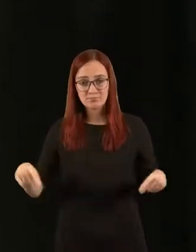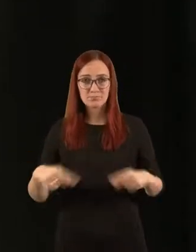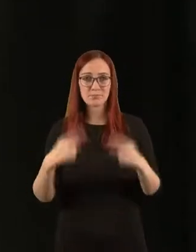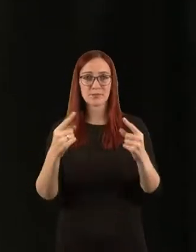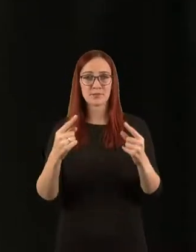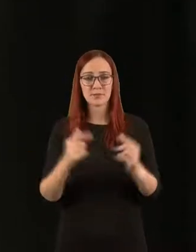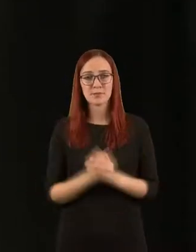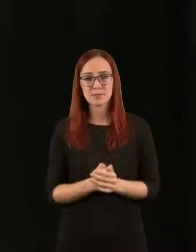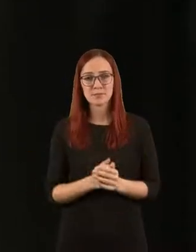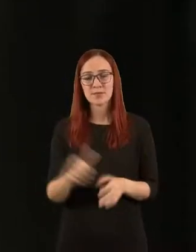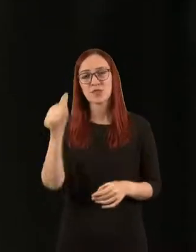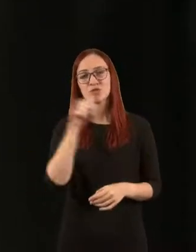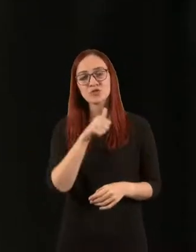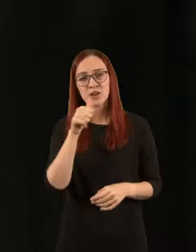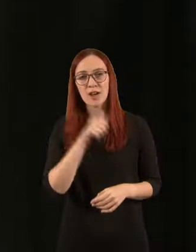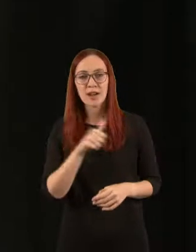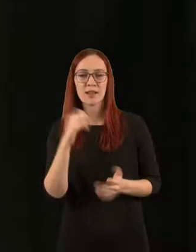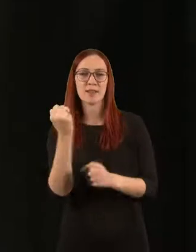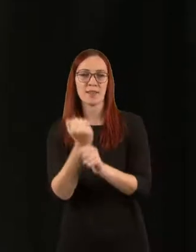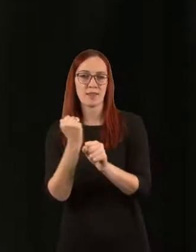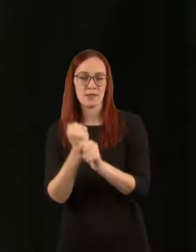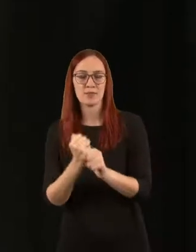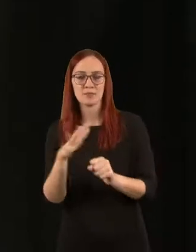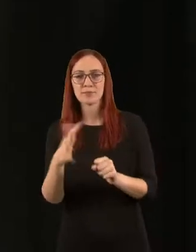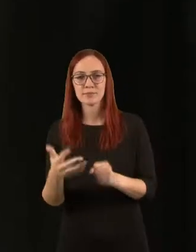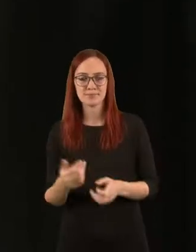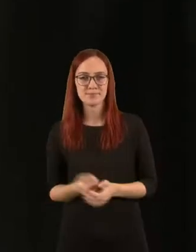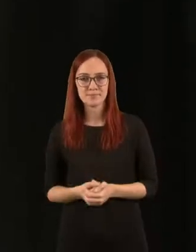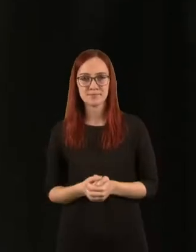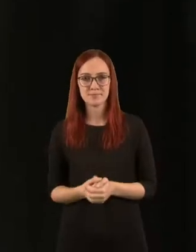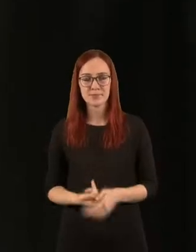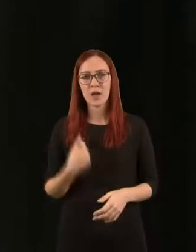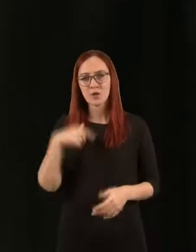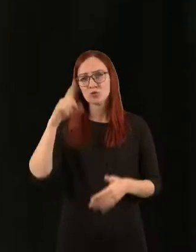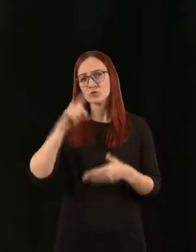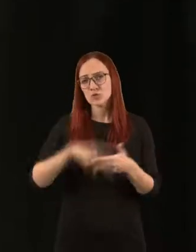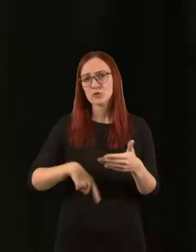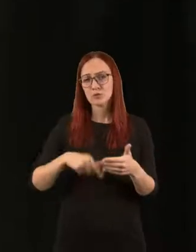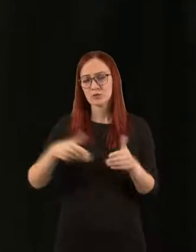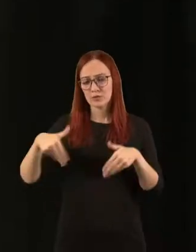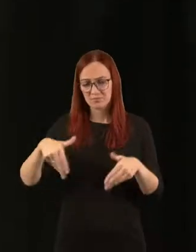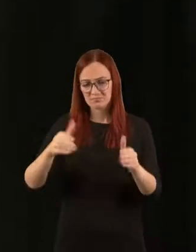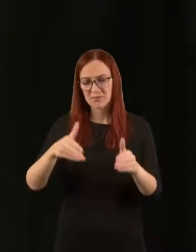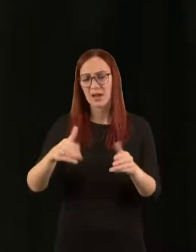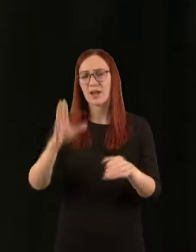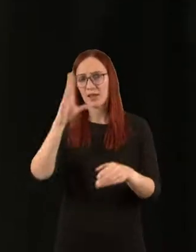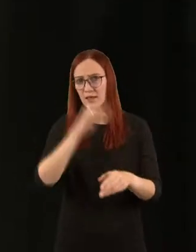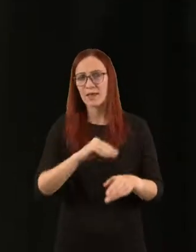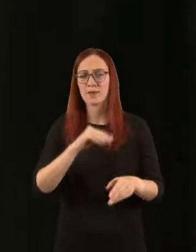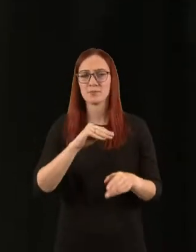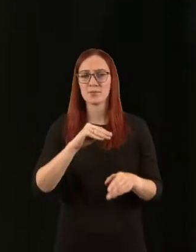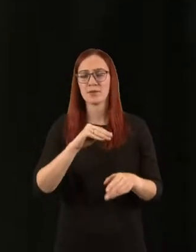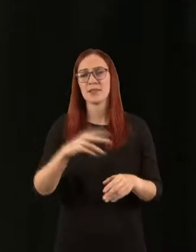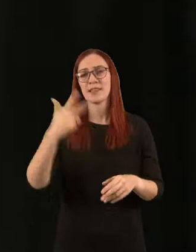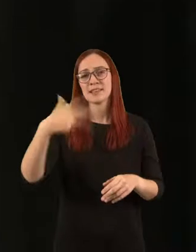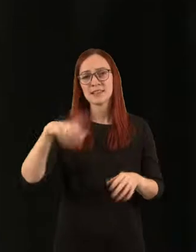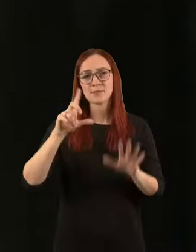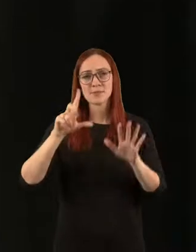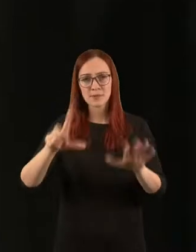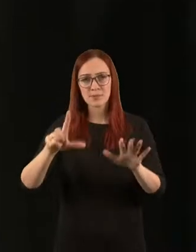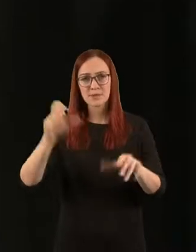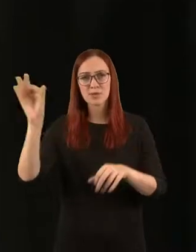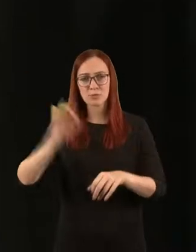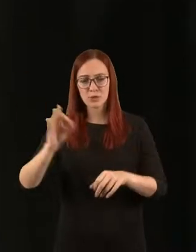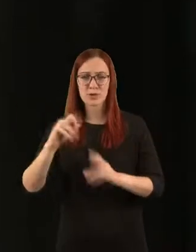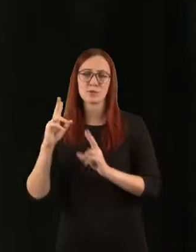the resources to encourage Green Deal, not the fossil fuel-based economy. I think we are on the right